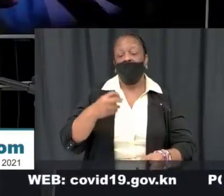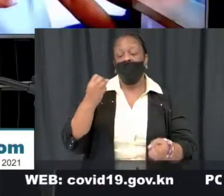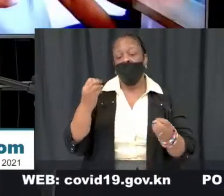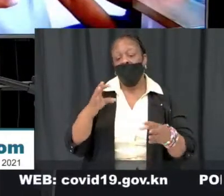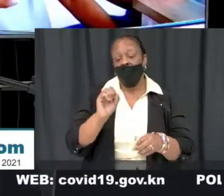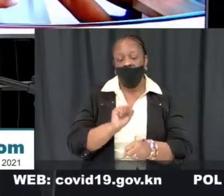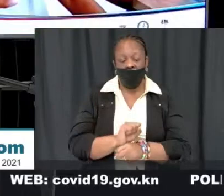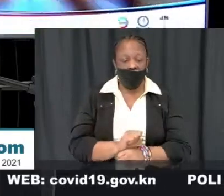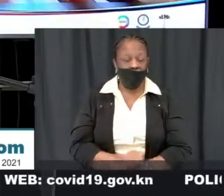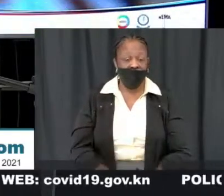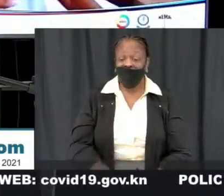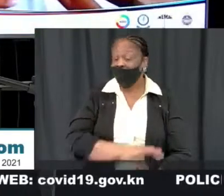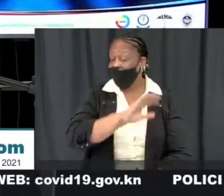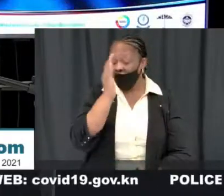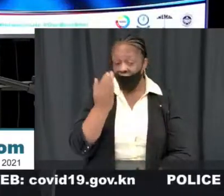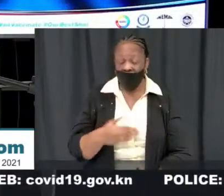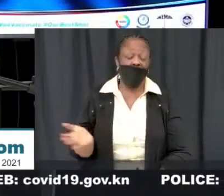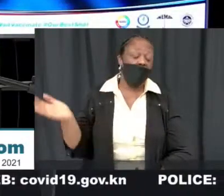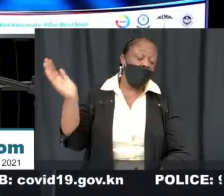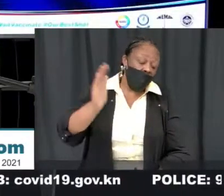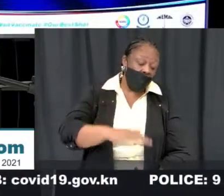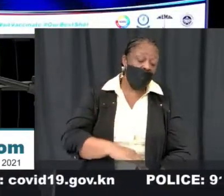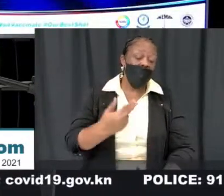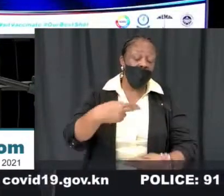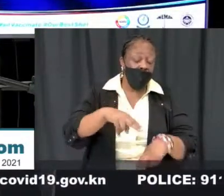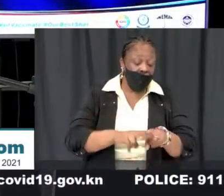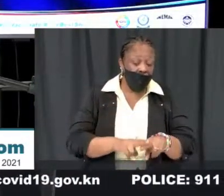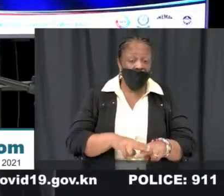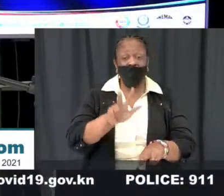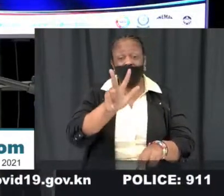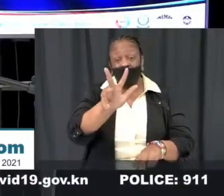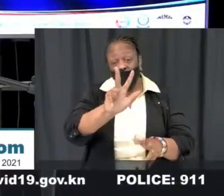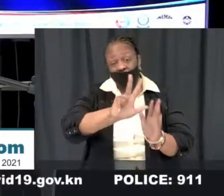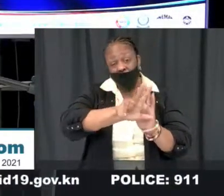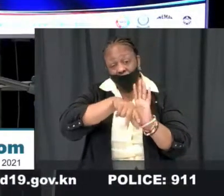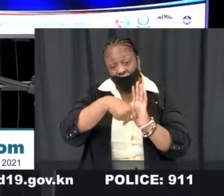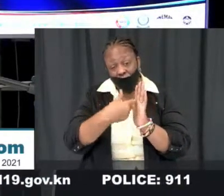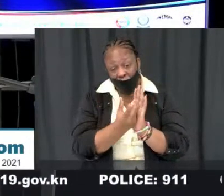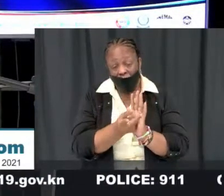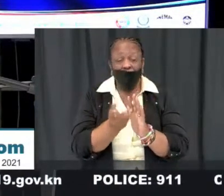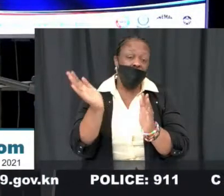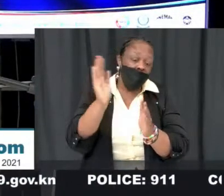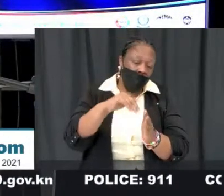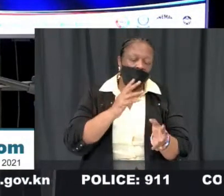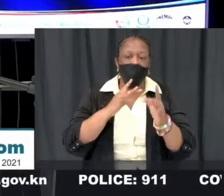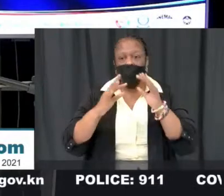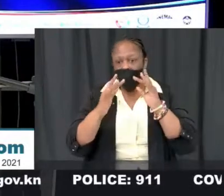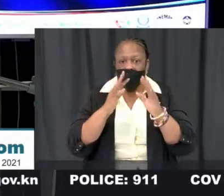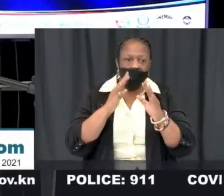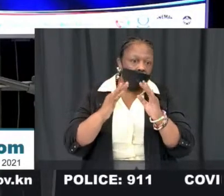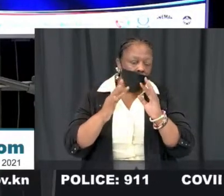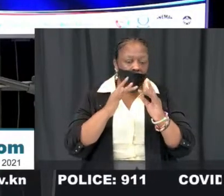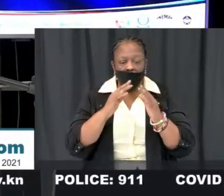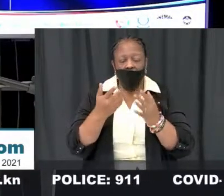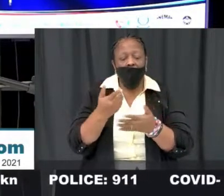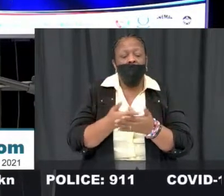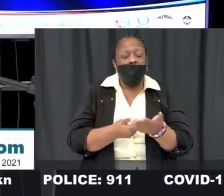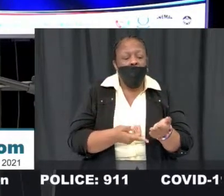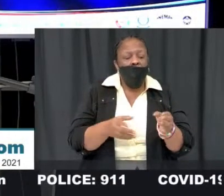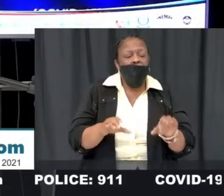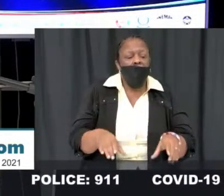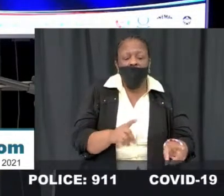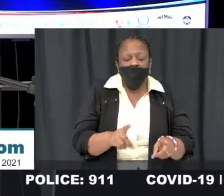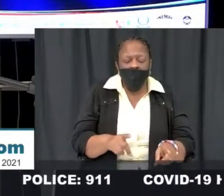complained about getting nothing. We come here, we spend 3 to 4 hours deliberating. dealing with the science, dealing with the